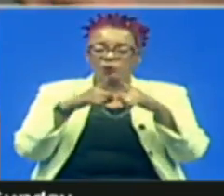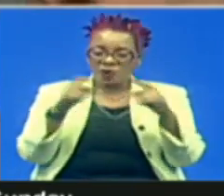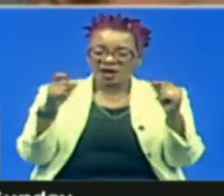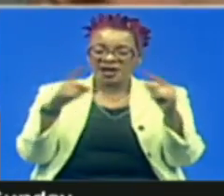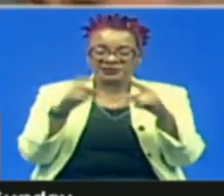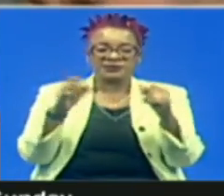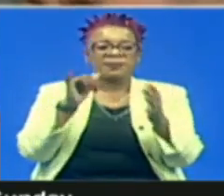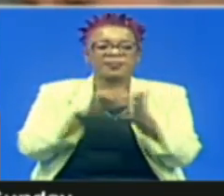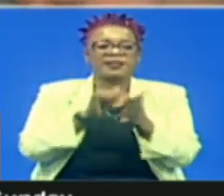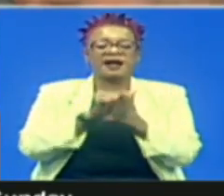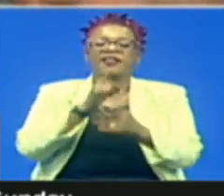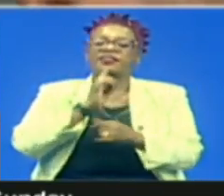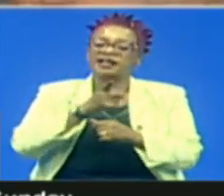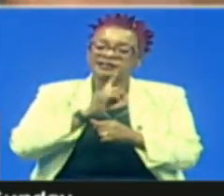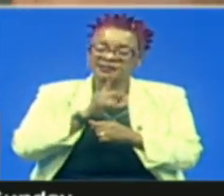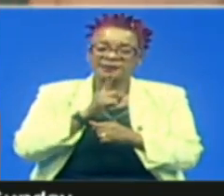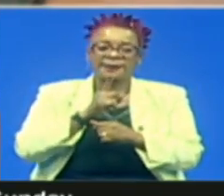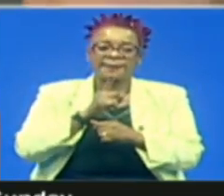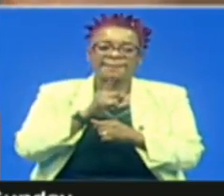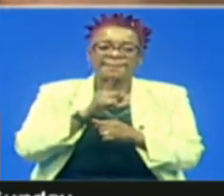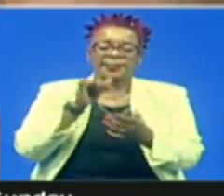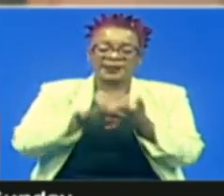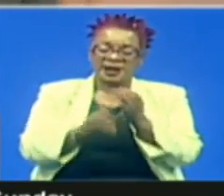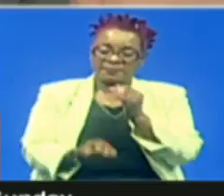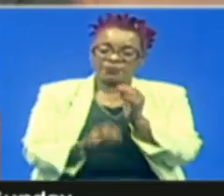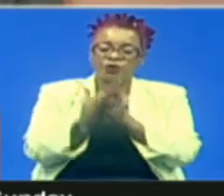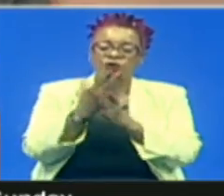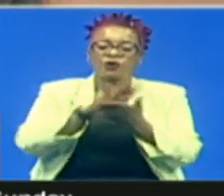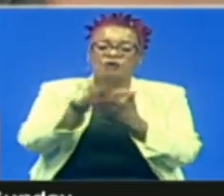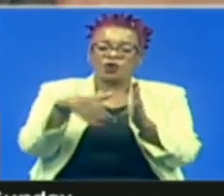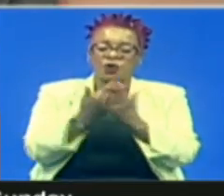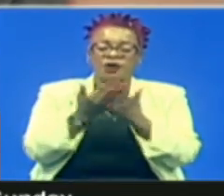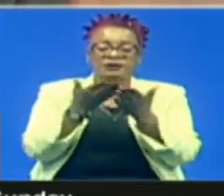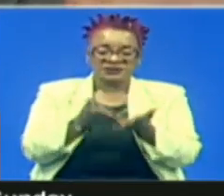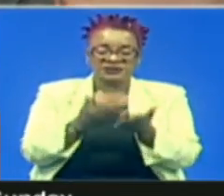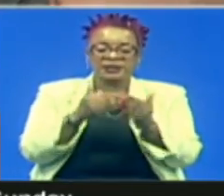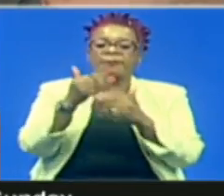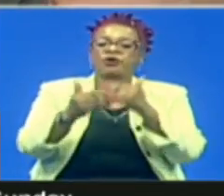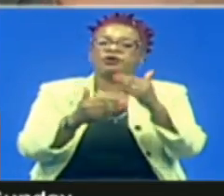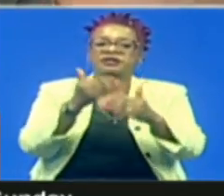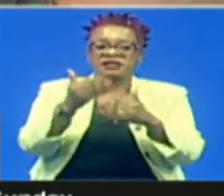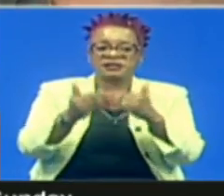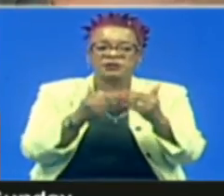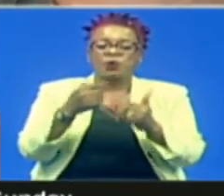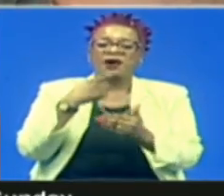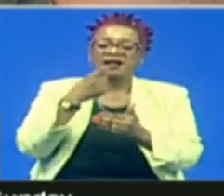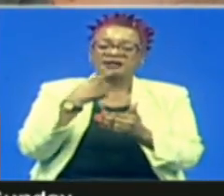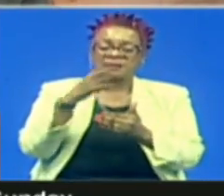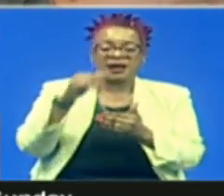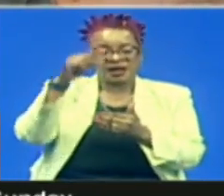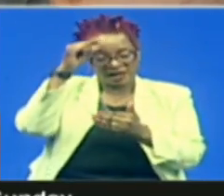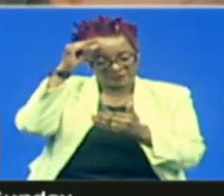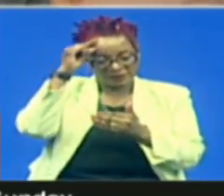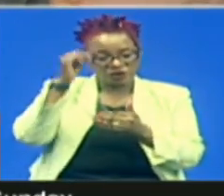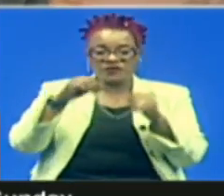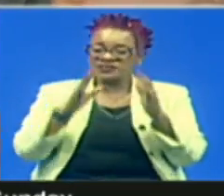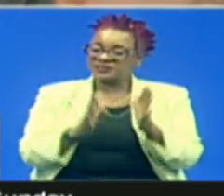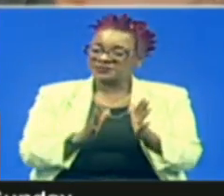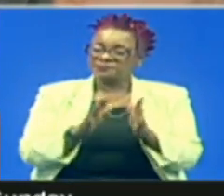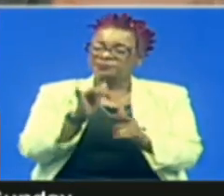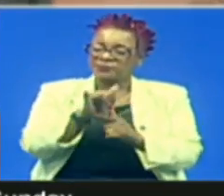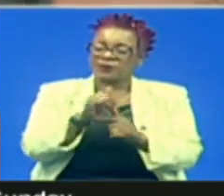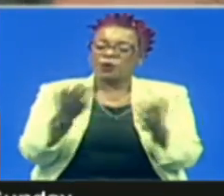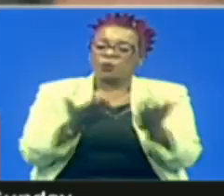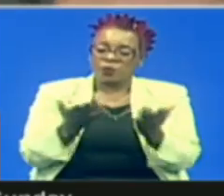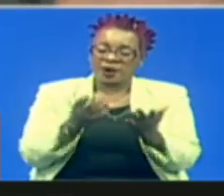have threatened and have begun all this process were uttered by a government officer. That is where